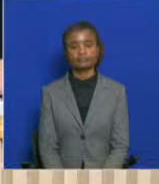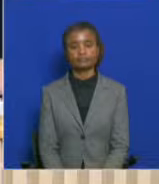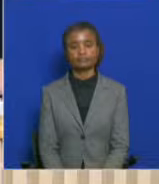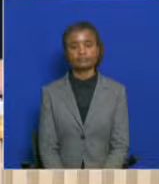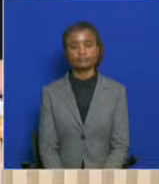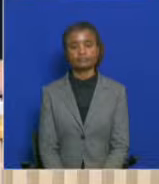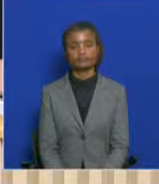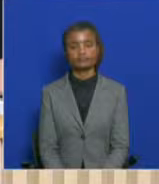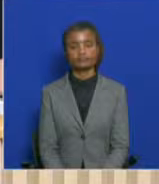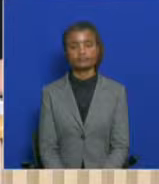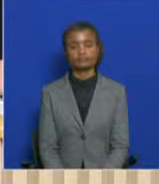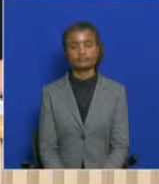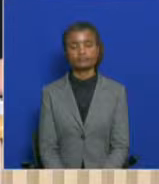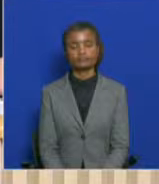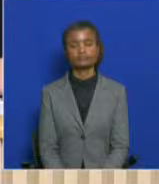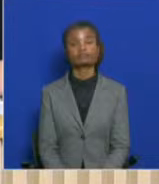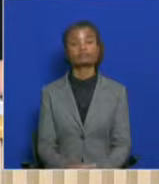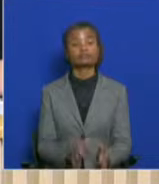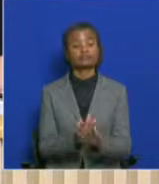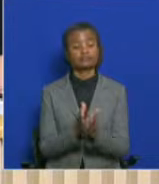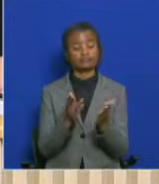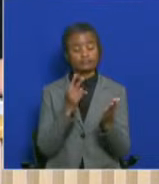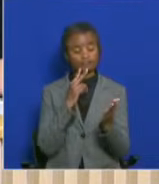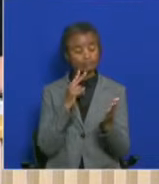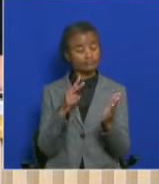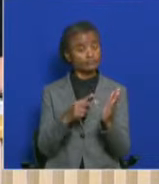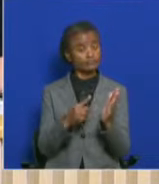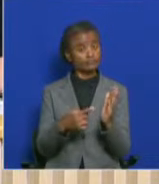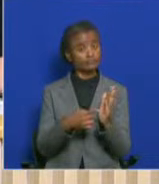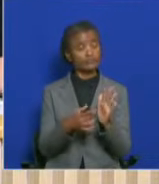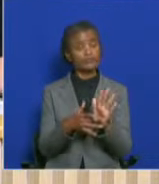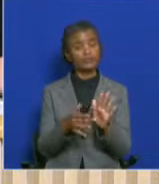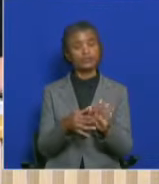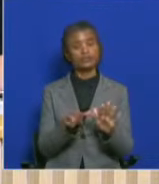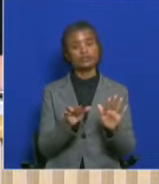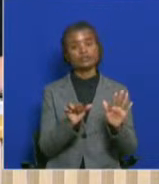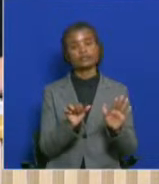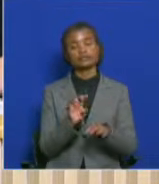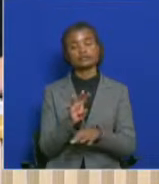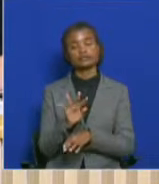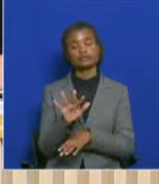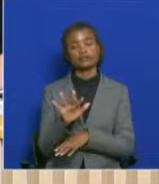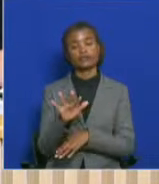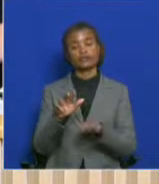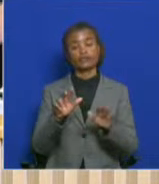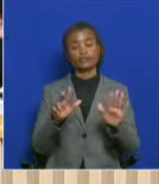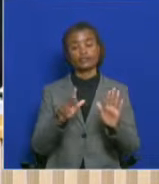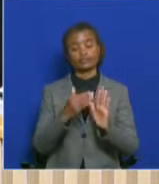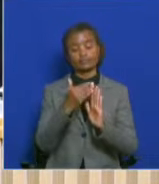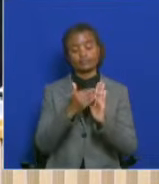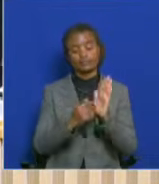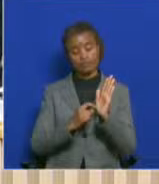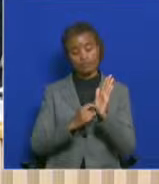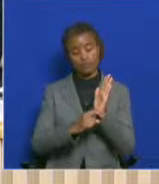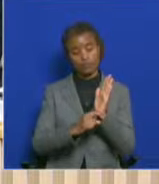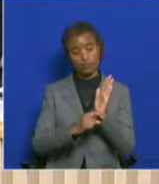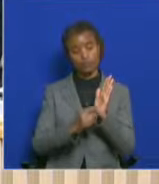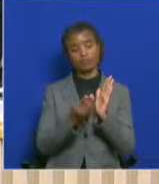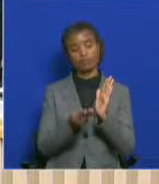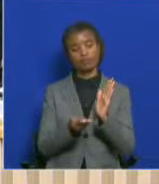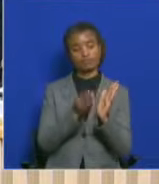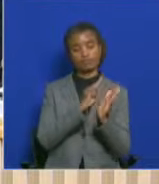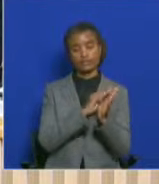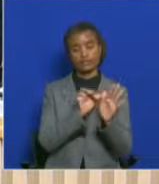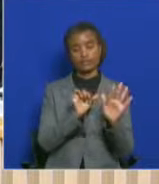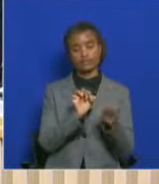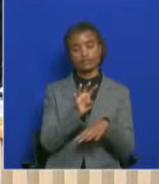And you'll see at the bottom of 6458 running over to 6459.